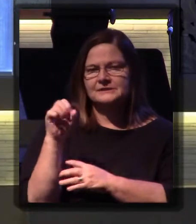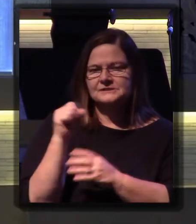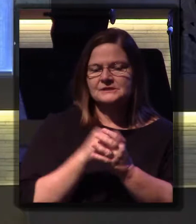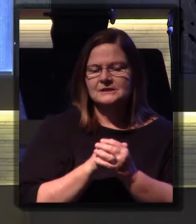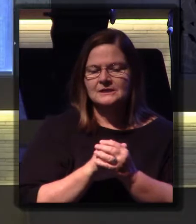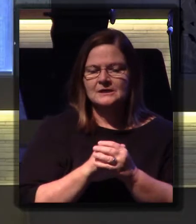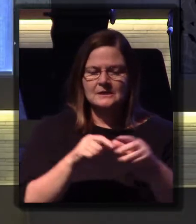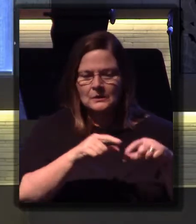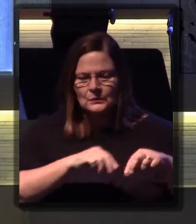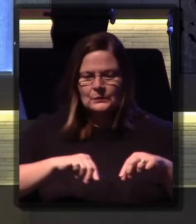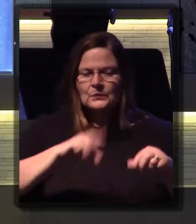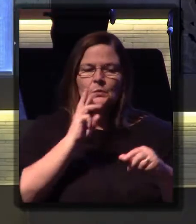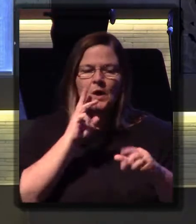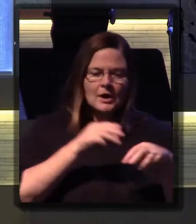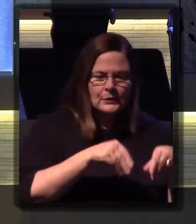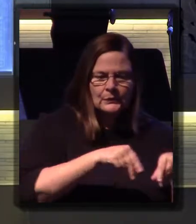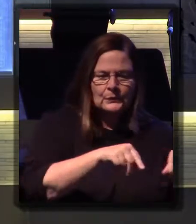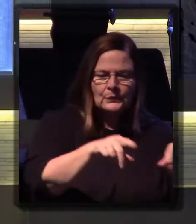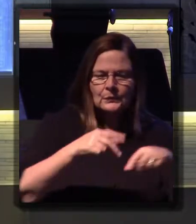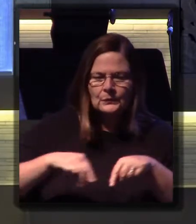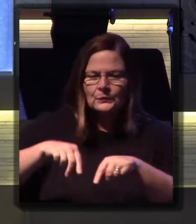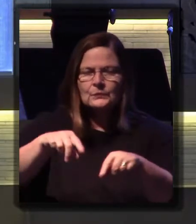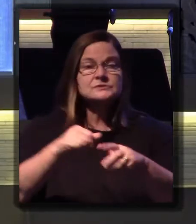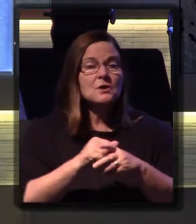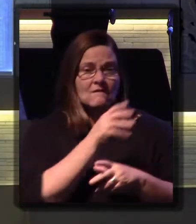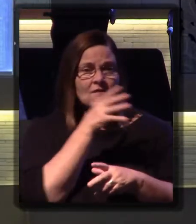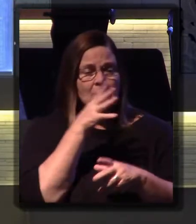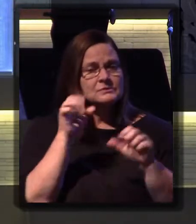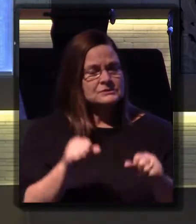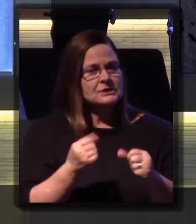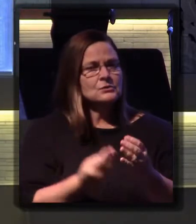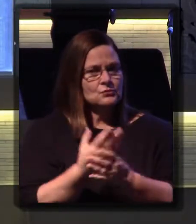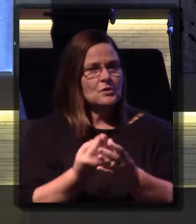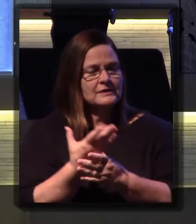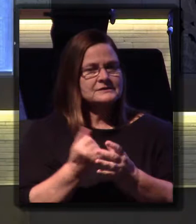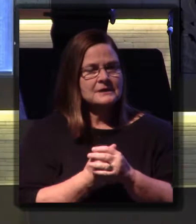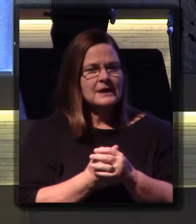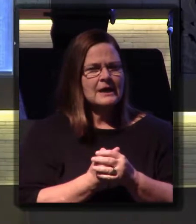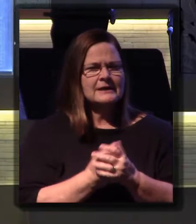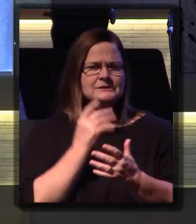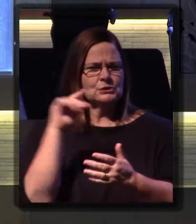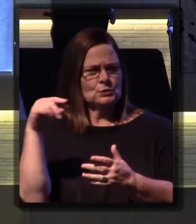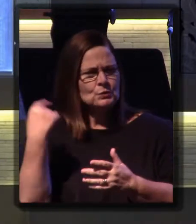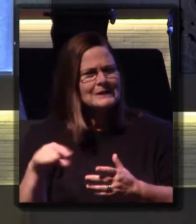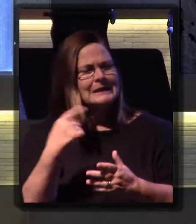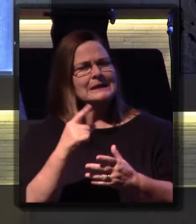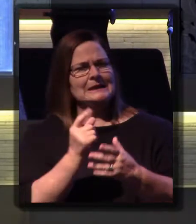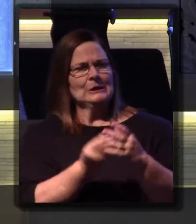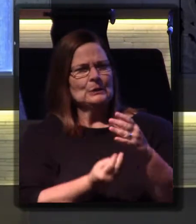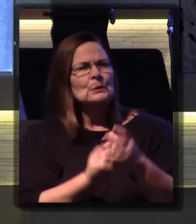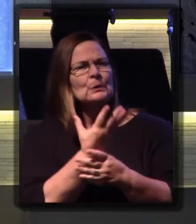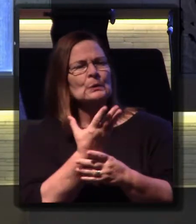For about 5 to 15 miles on either side of the Nile River, canals extended its reach so that farmers could